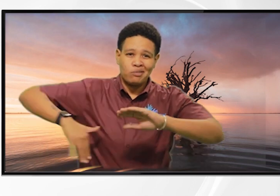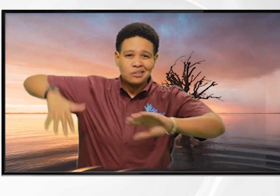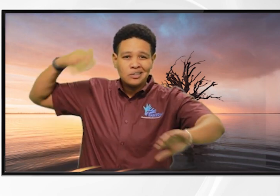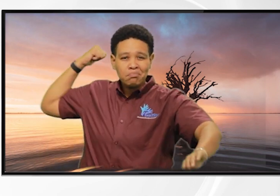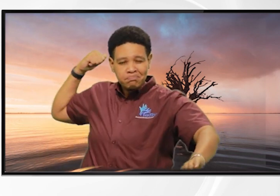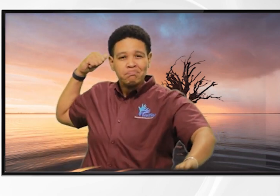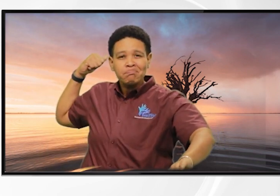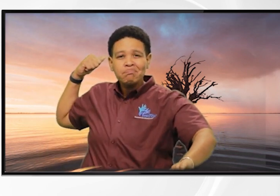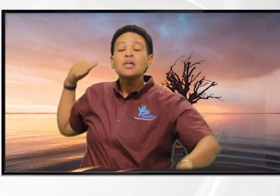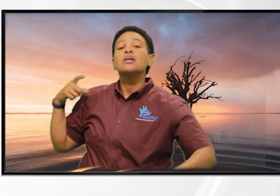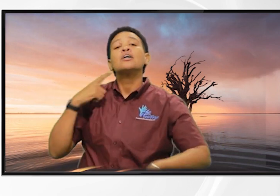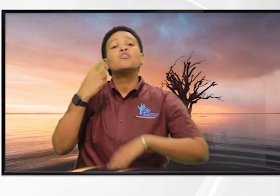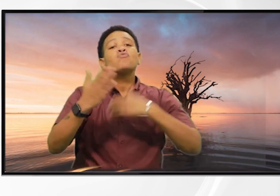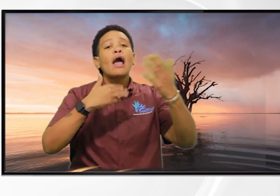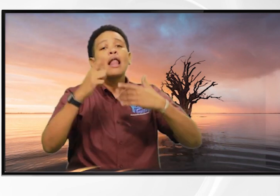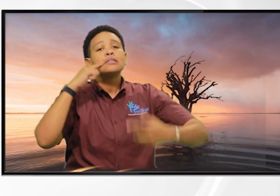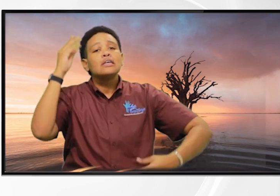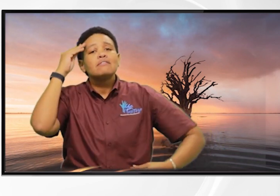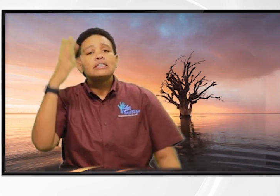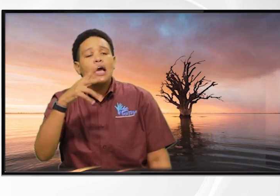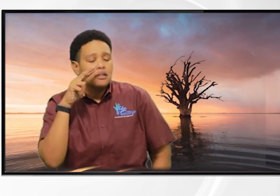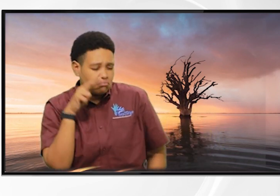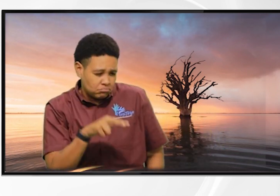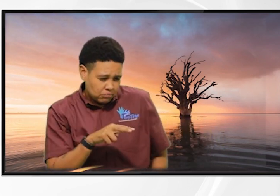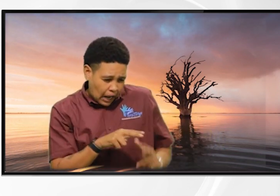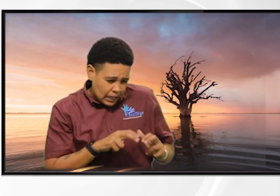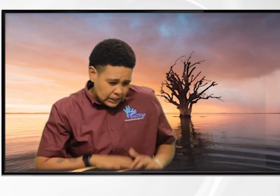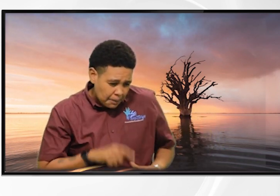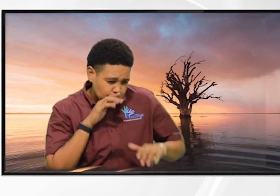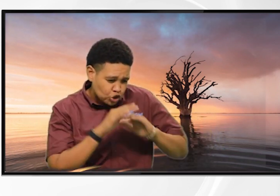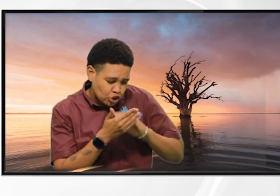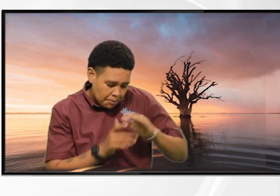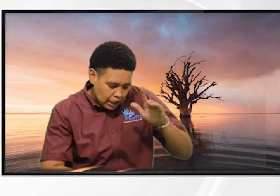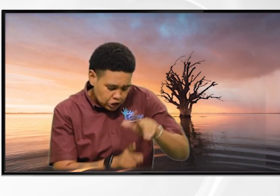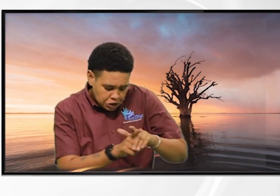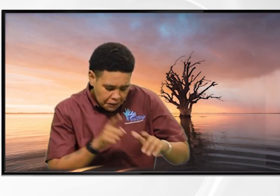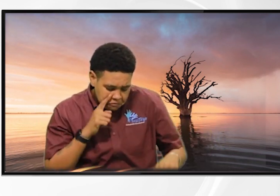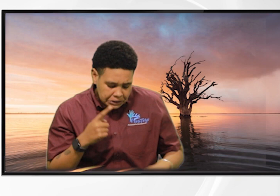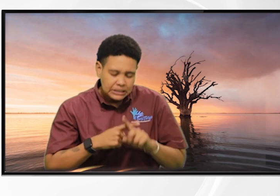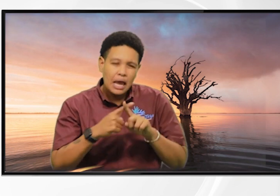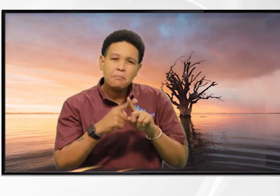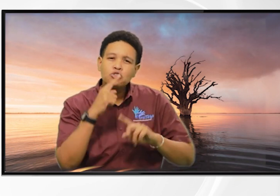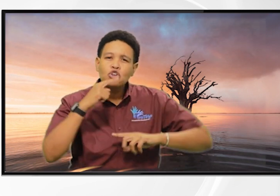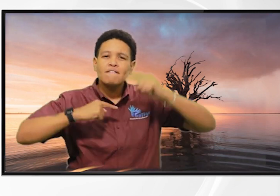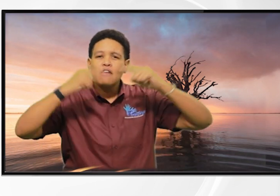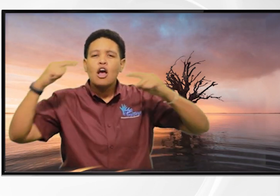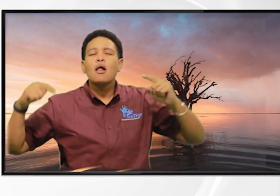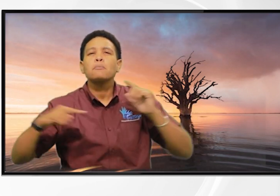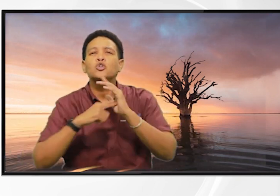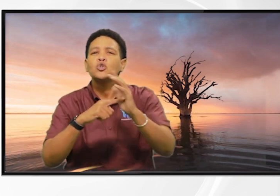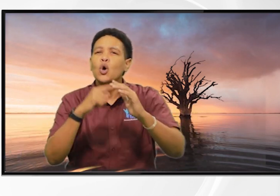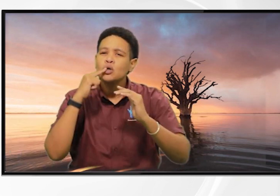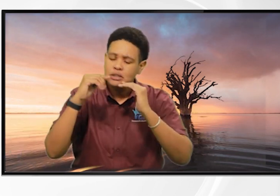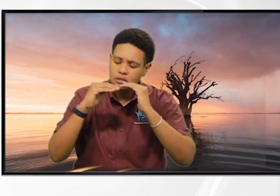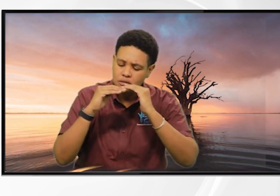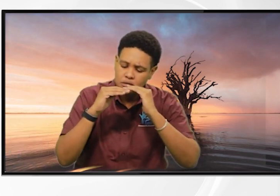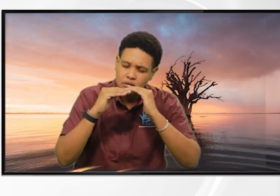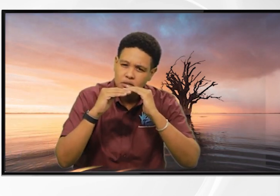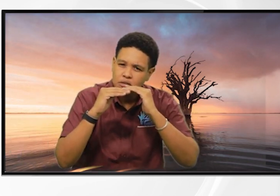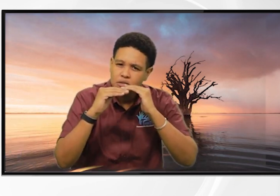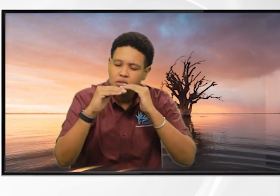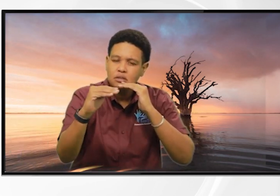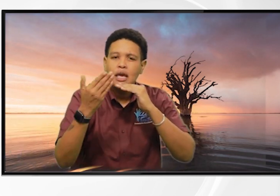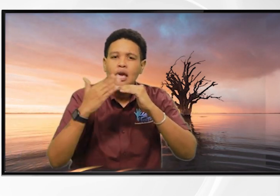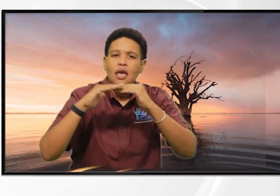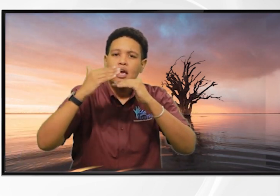Regardless of the data set examined, Jamaica's surface temperature variable shows a steadily increasing trend